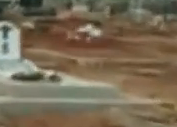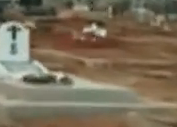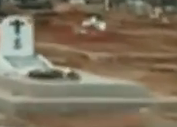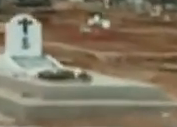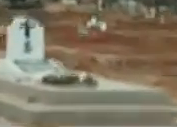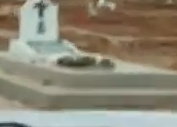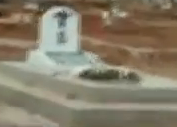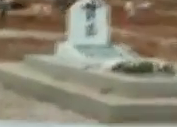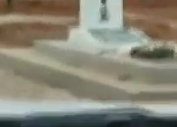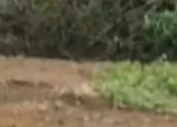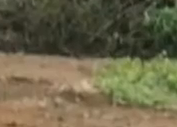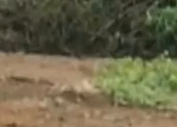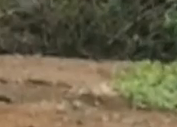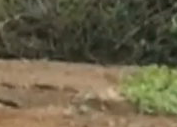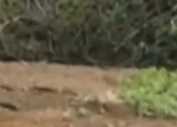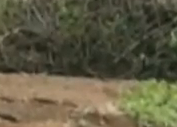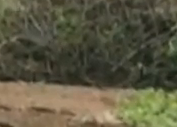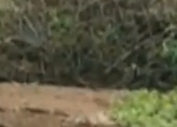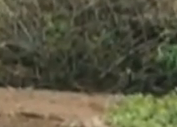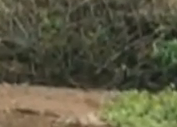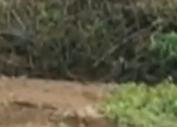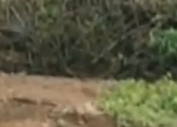a space crunch.